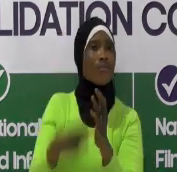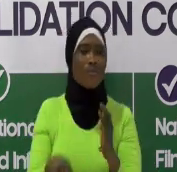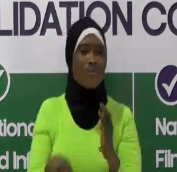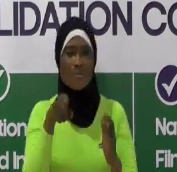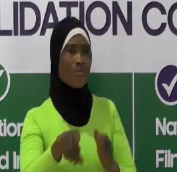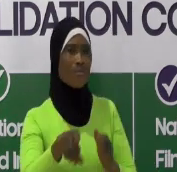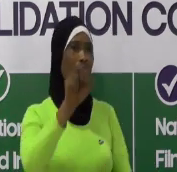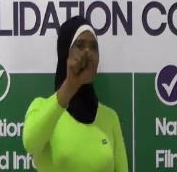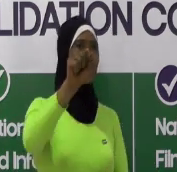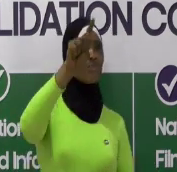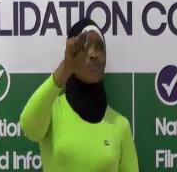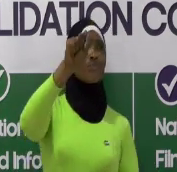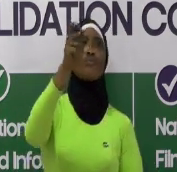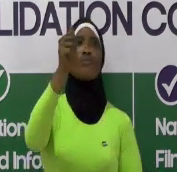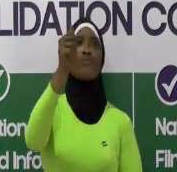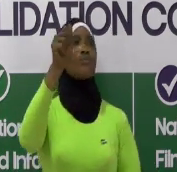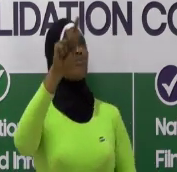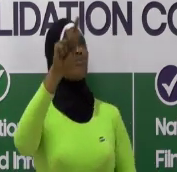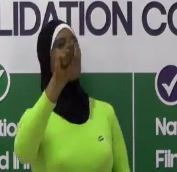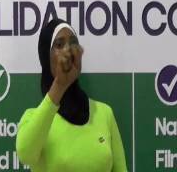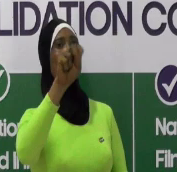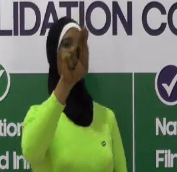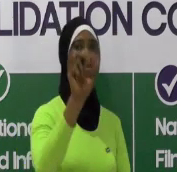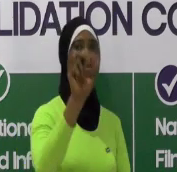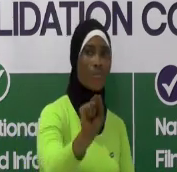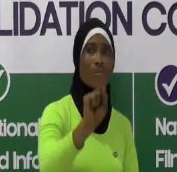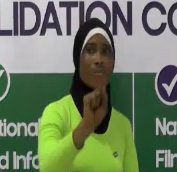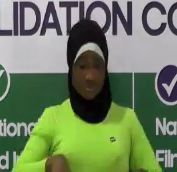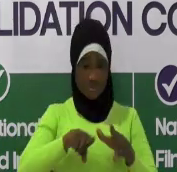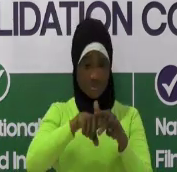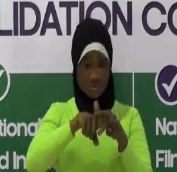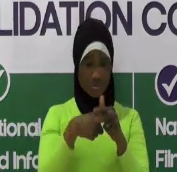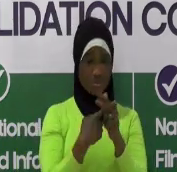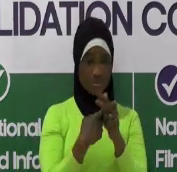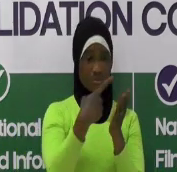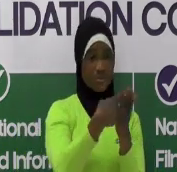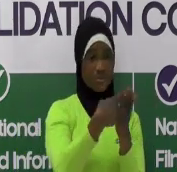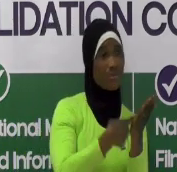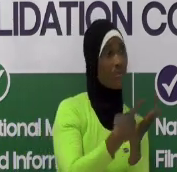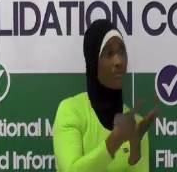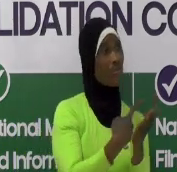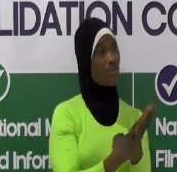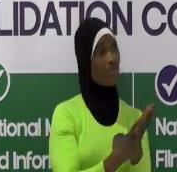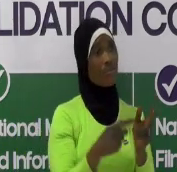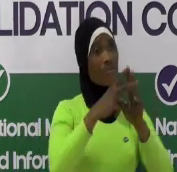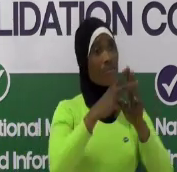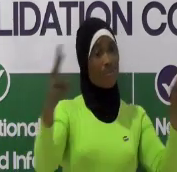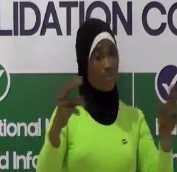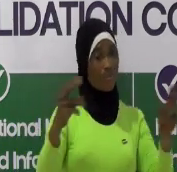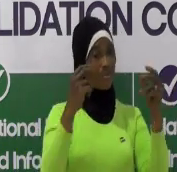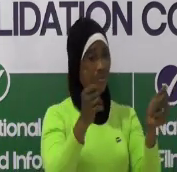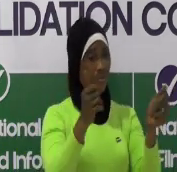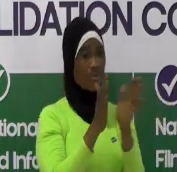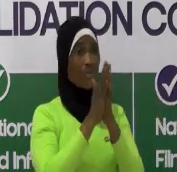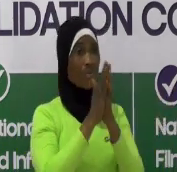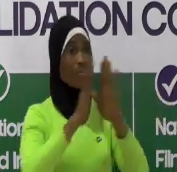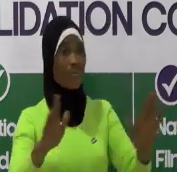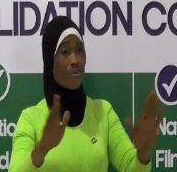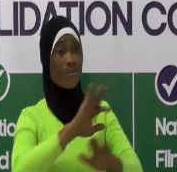the conversations and negotiations and interactions? So a critical piece for all of